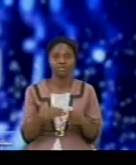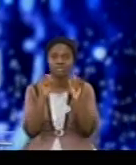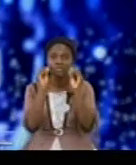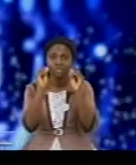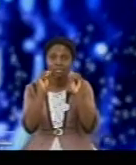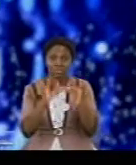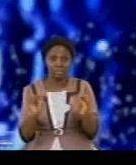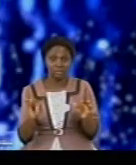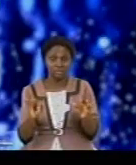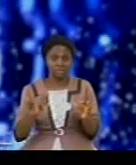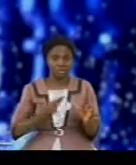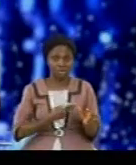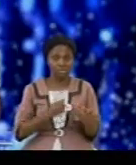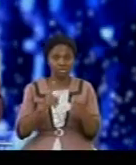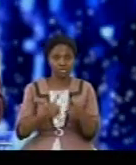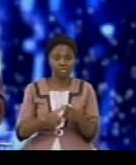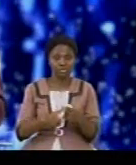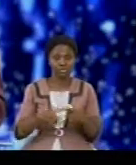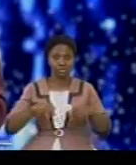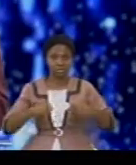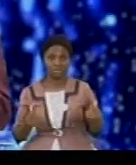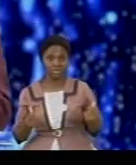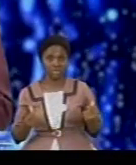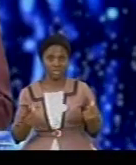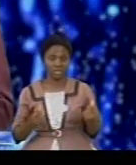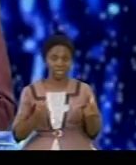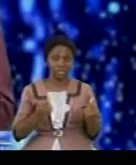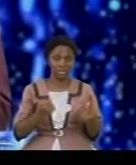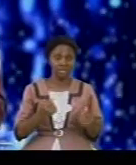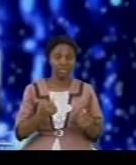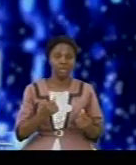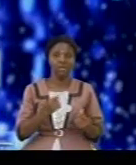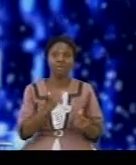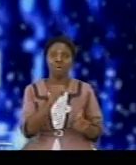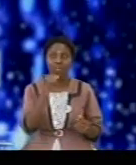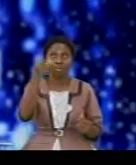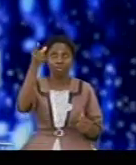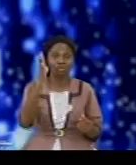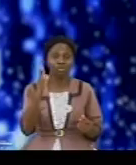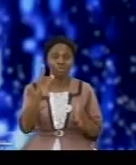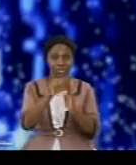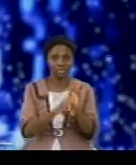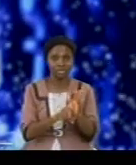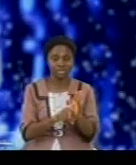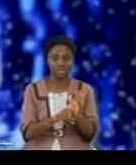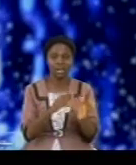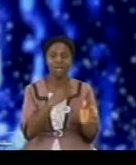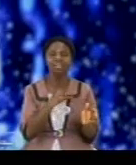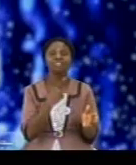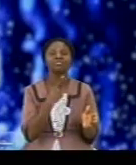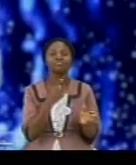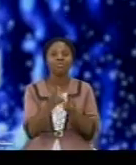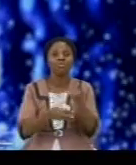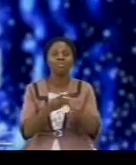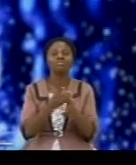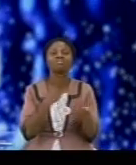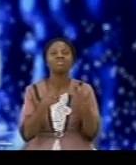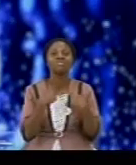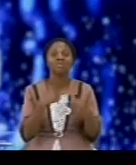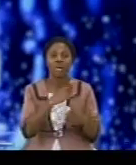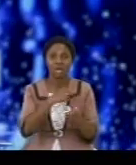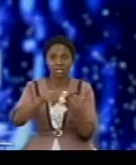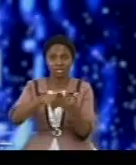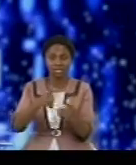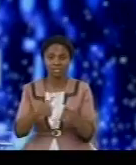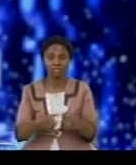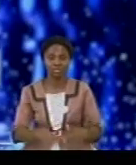denying ungodliness and worldly lusts, we should live soberly, righteously, and godly in